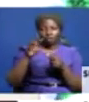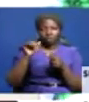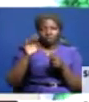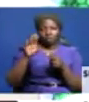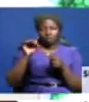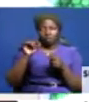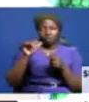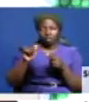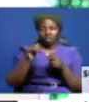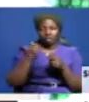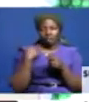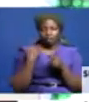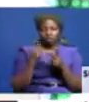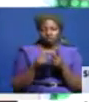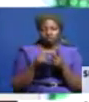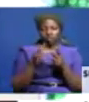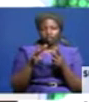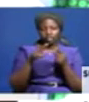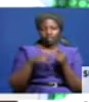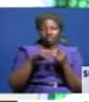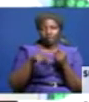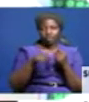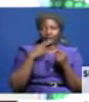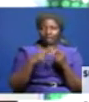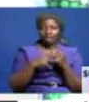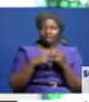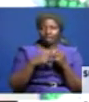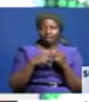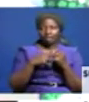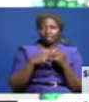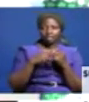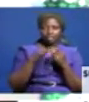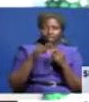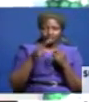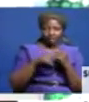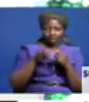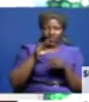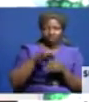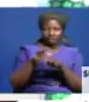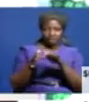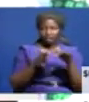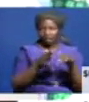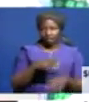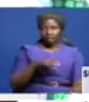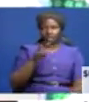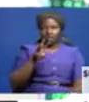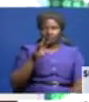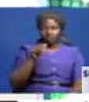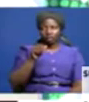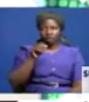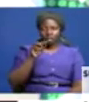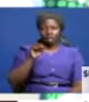at 45,907 votes. Wafula Wamunyenye coming distant third of that. Wafula Wamunyenye is of the